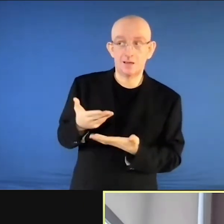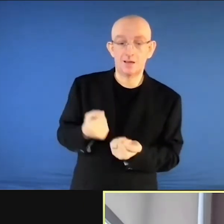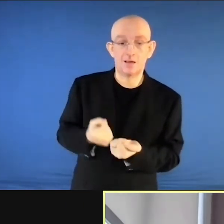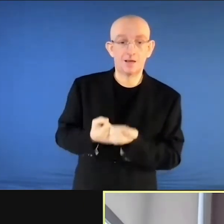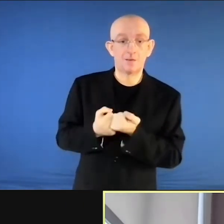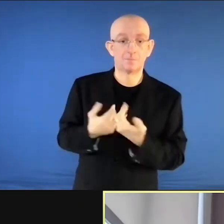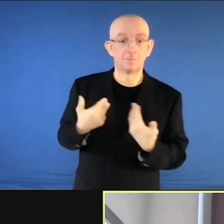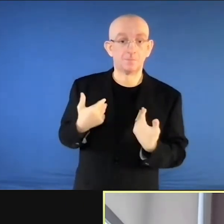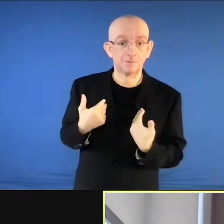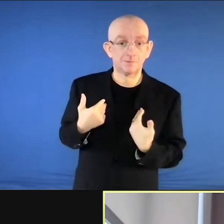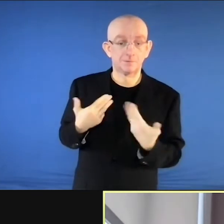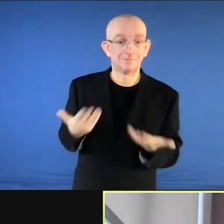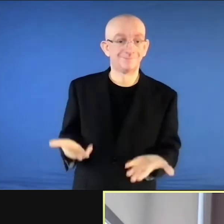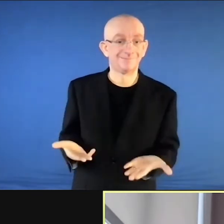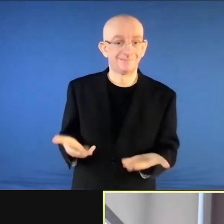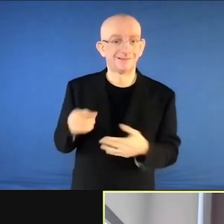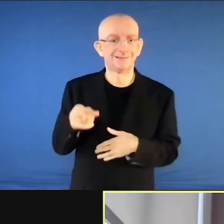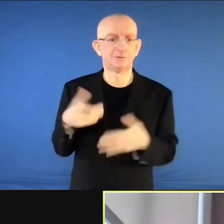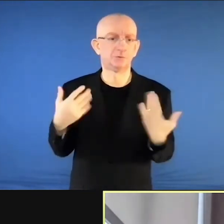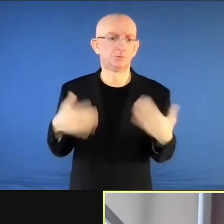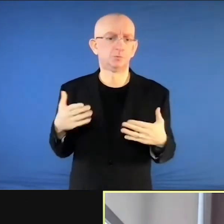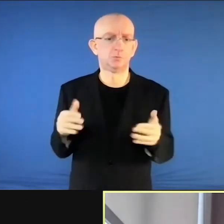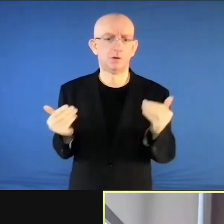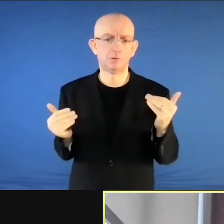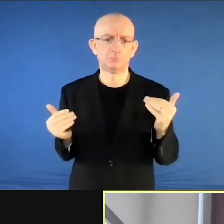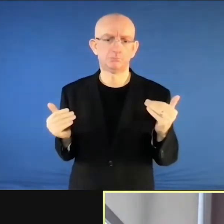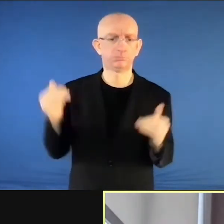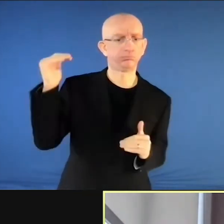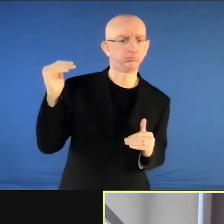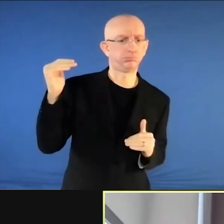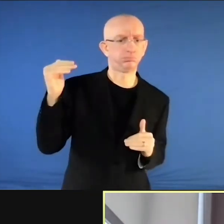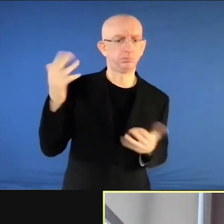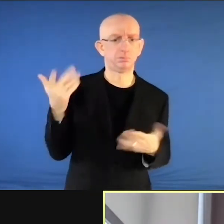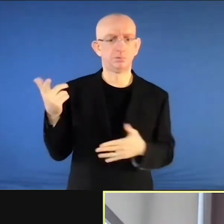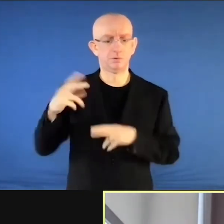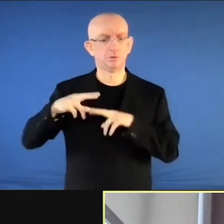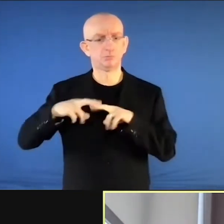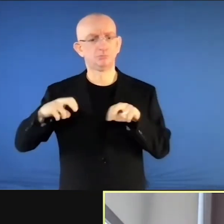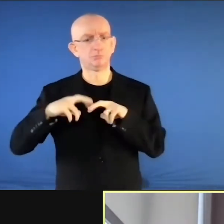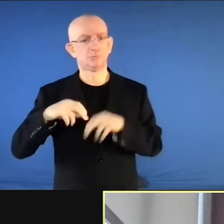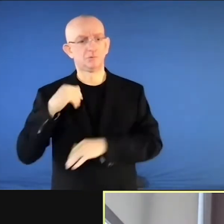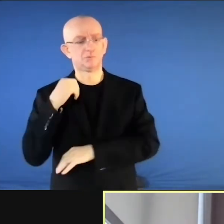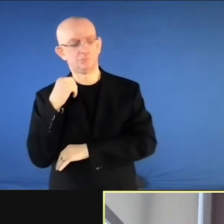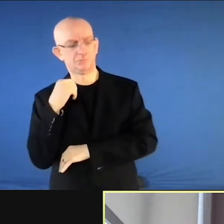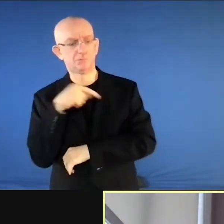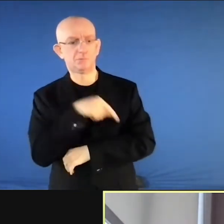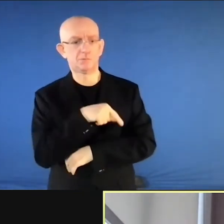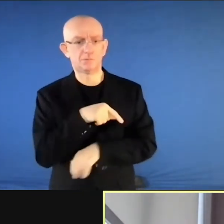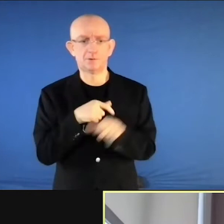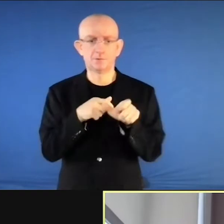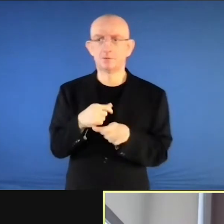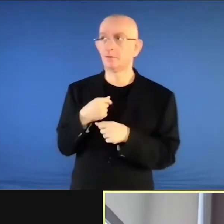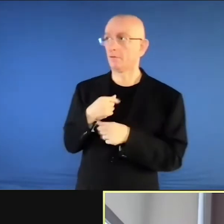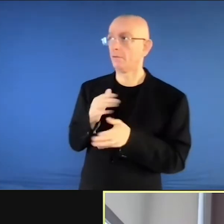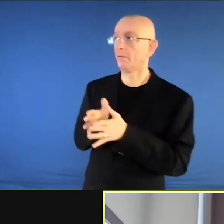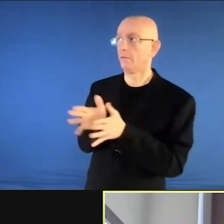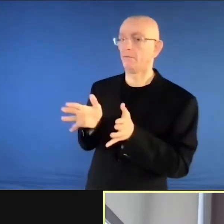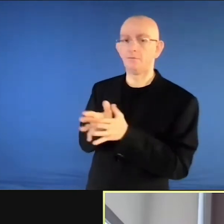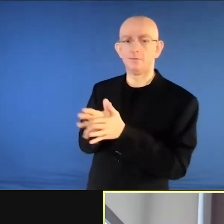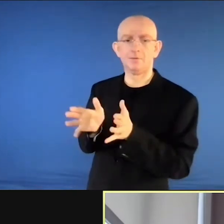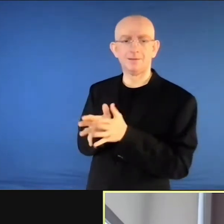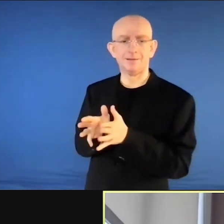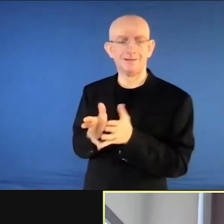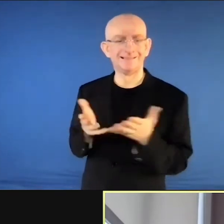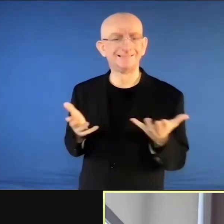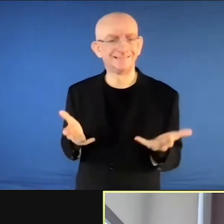example, genuine, voluntary, informed consent that can become extremely challenging to obtain. And this is